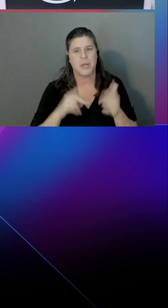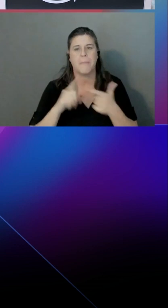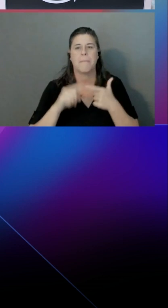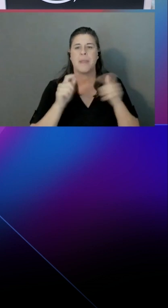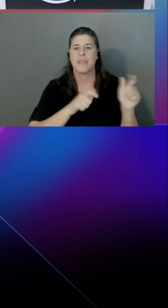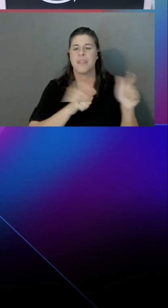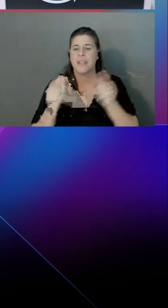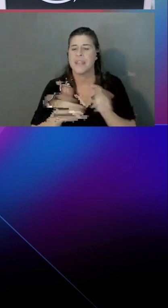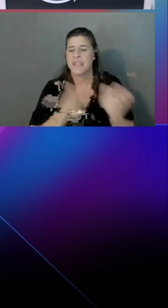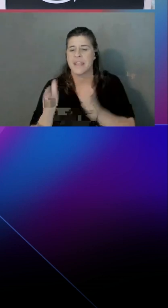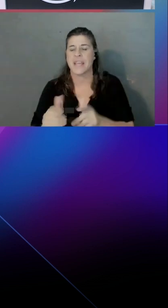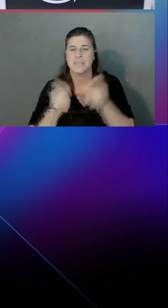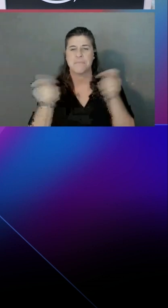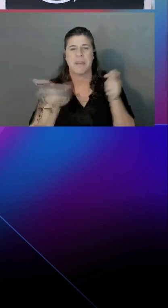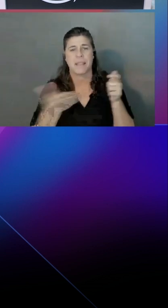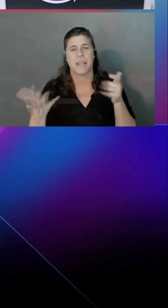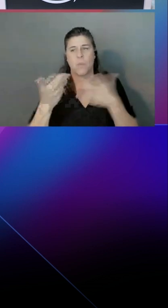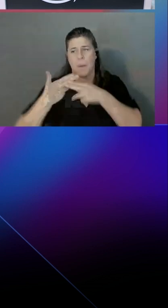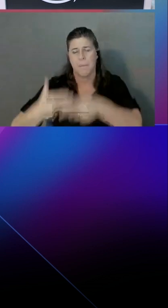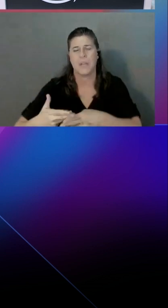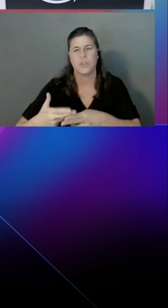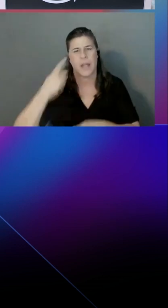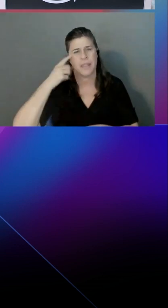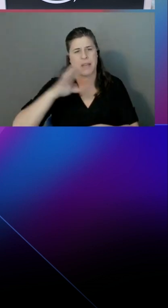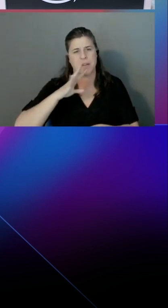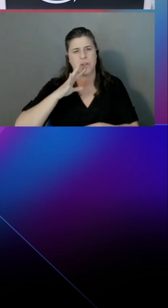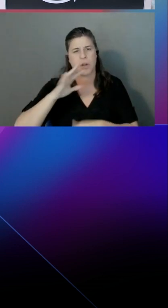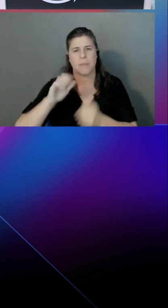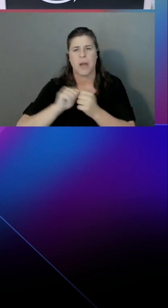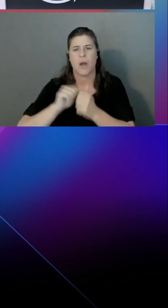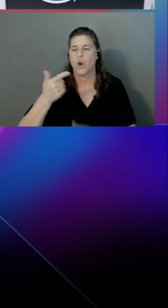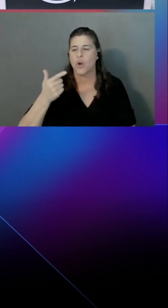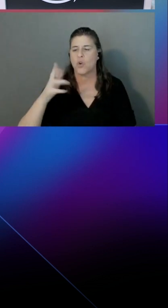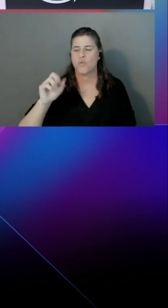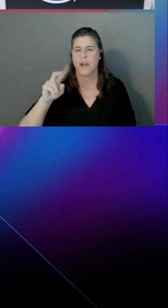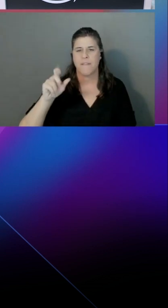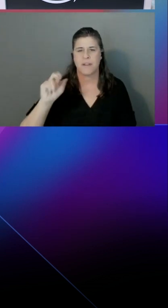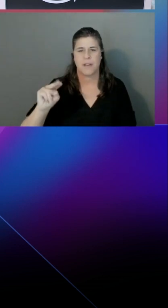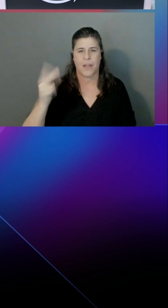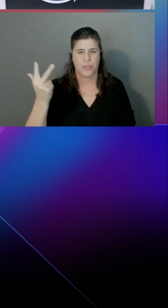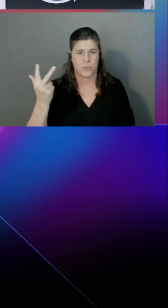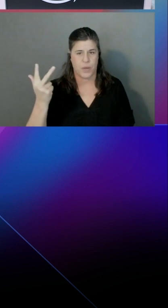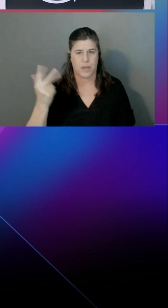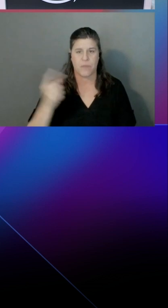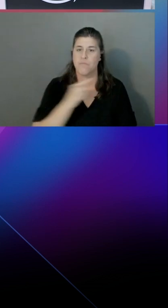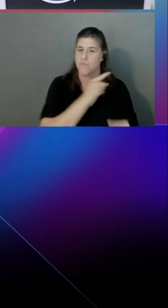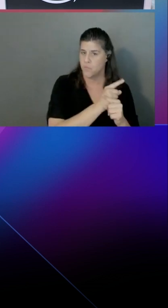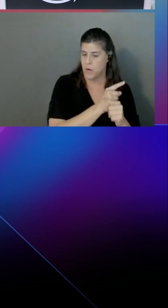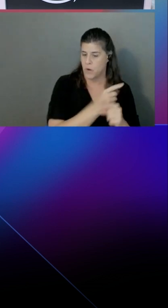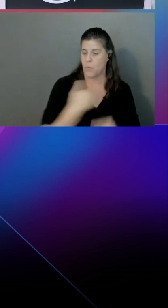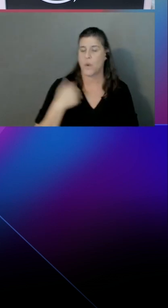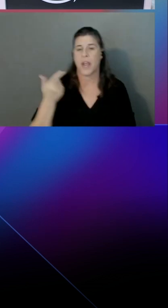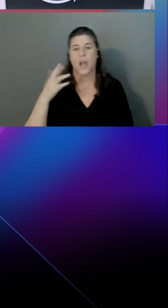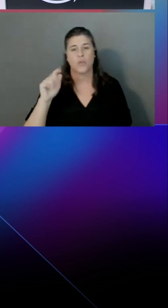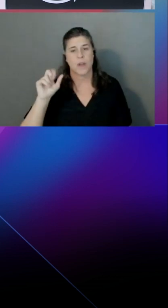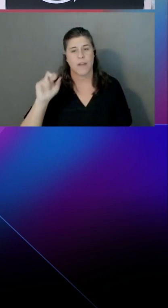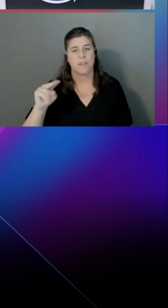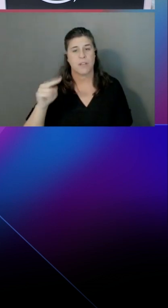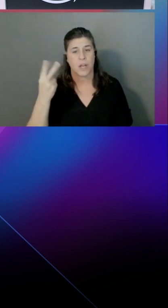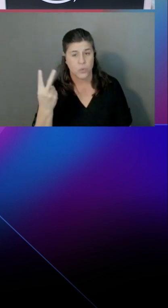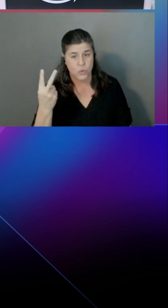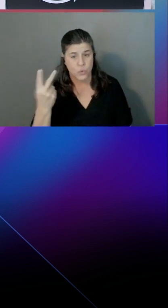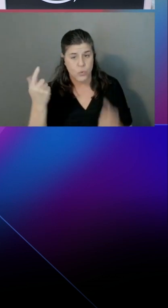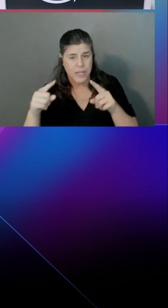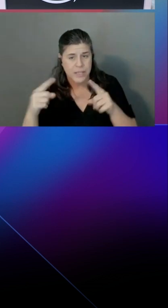mention was, I think today we talked about Graviton 3. Right, so we've had Graviton 2 instances. Well, why is this important